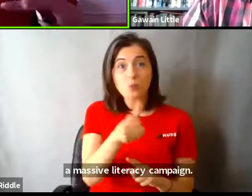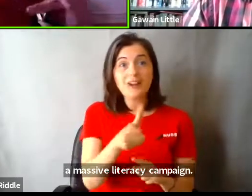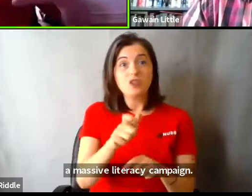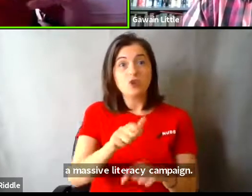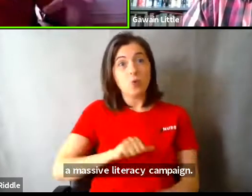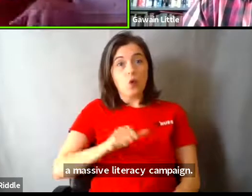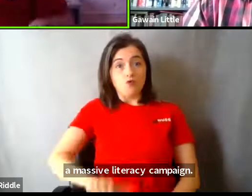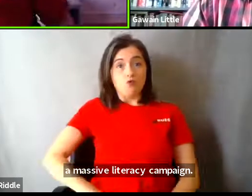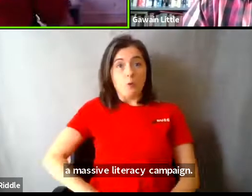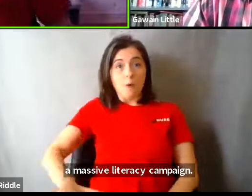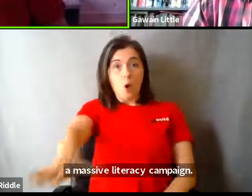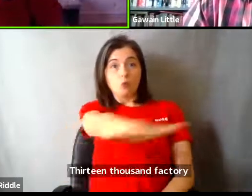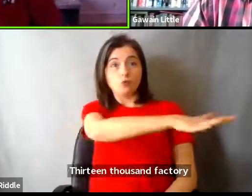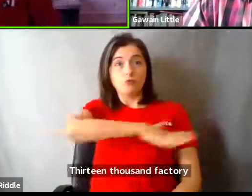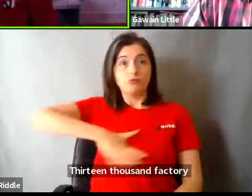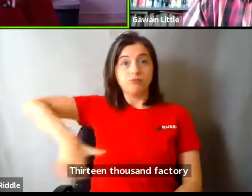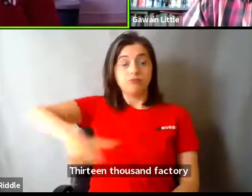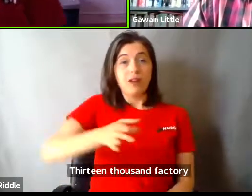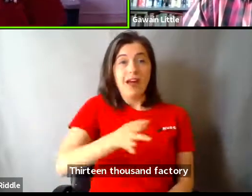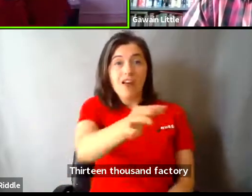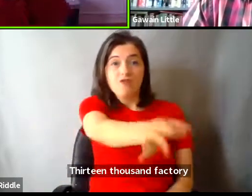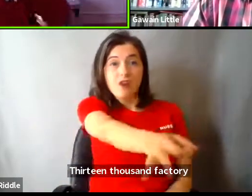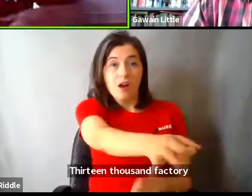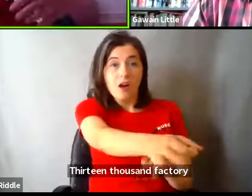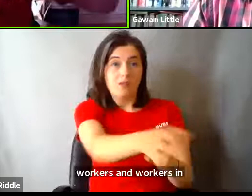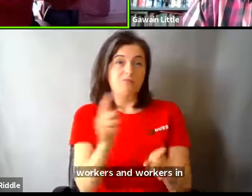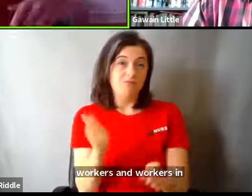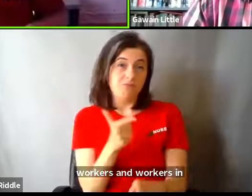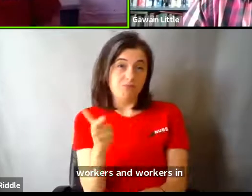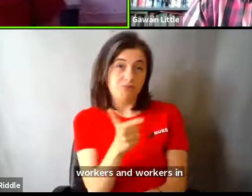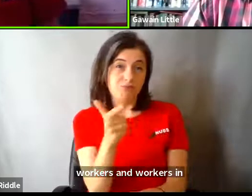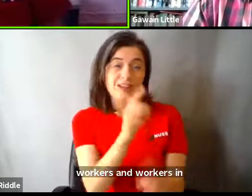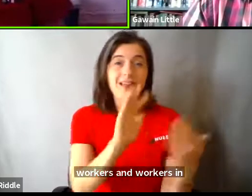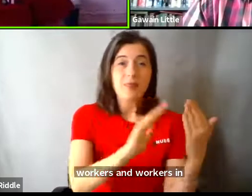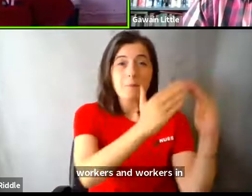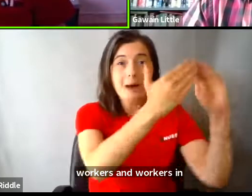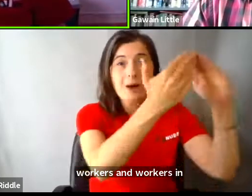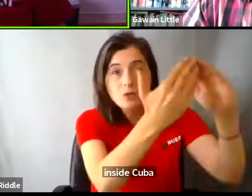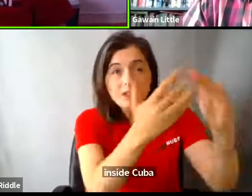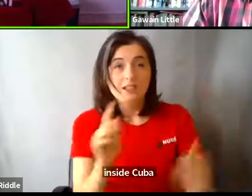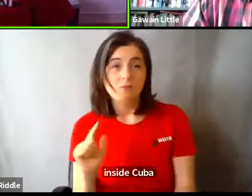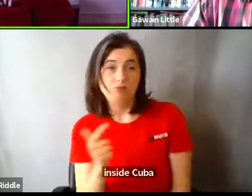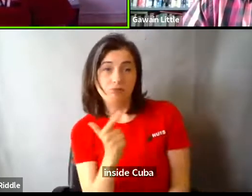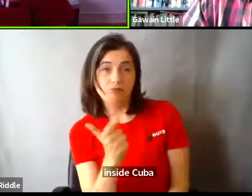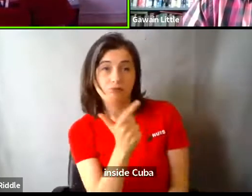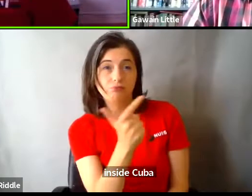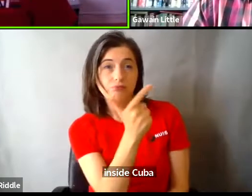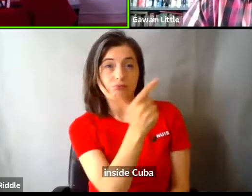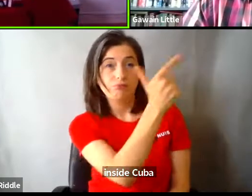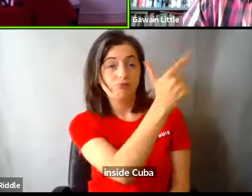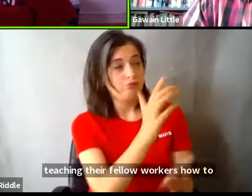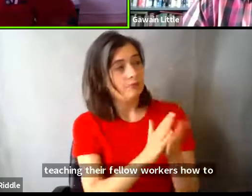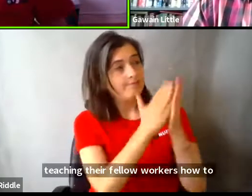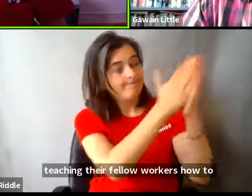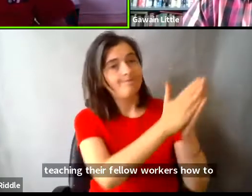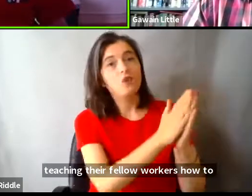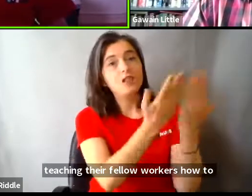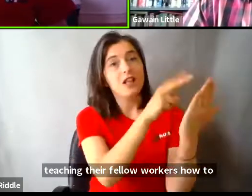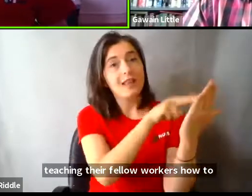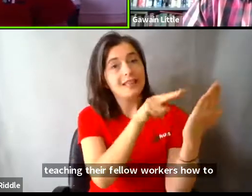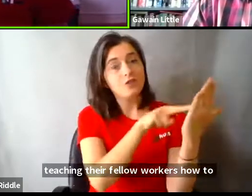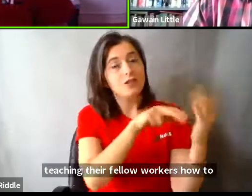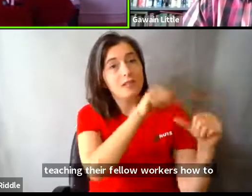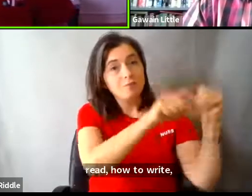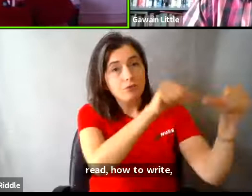that even the farthest and most remote parts of Cuba in the mountains were actually had access to this literacy program. And